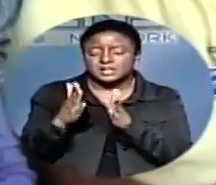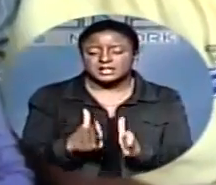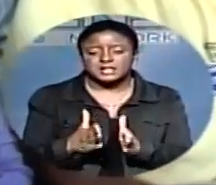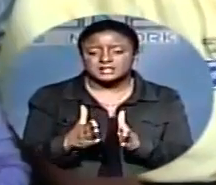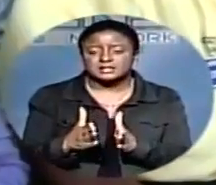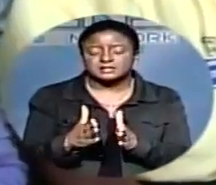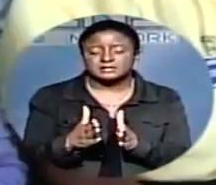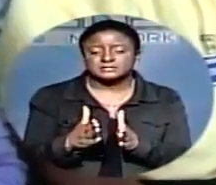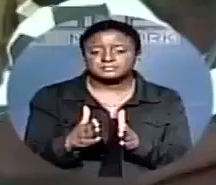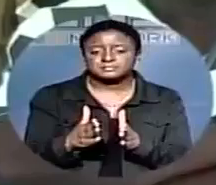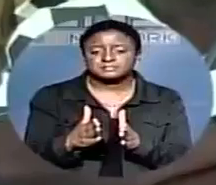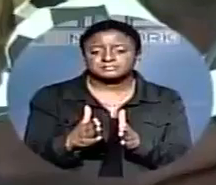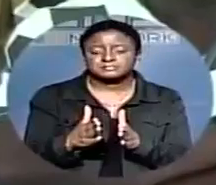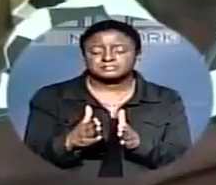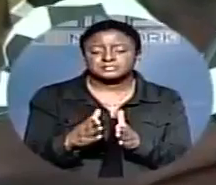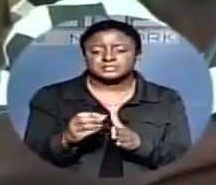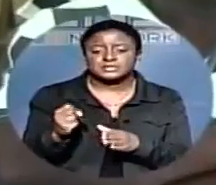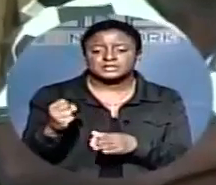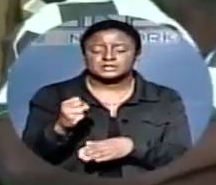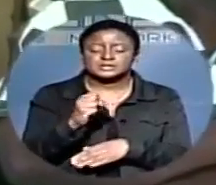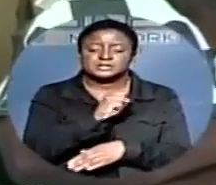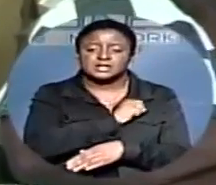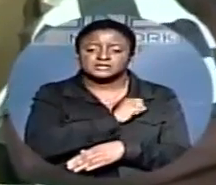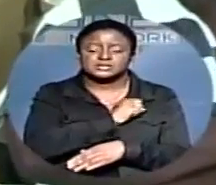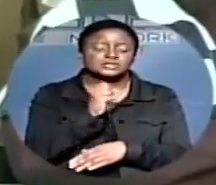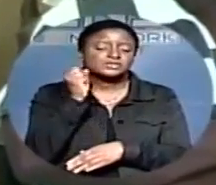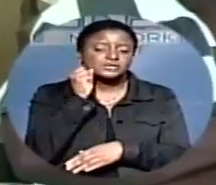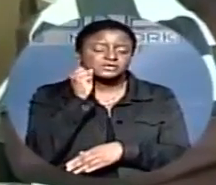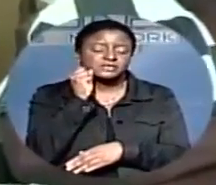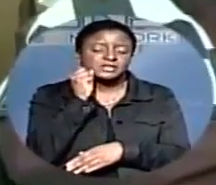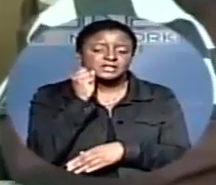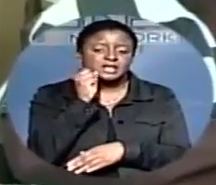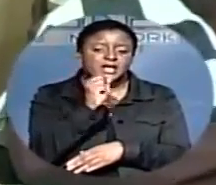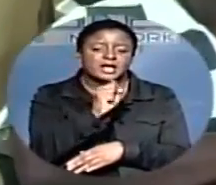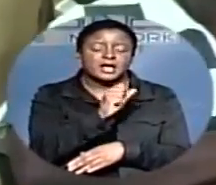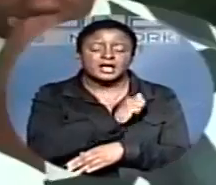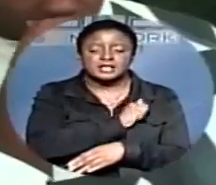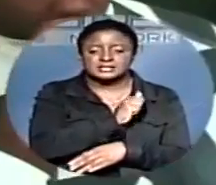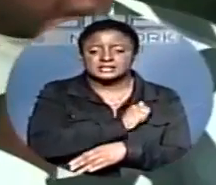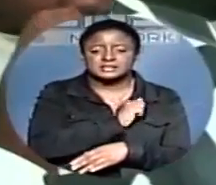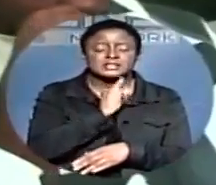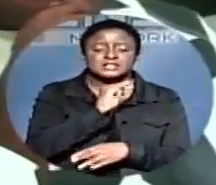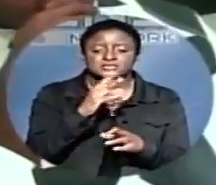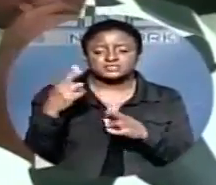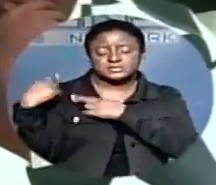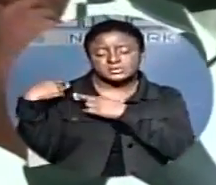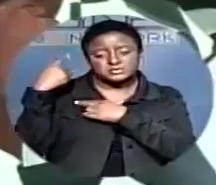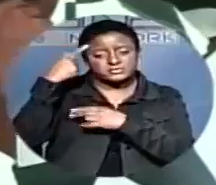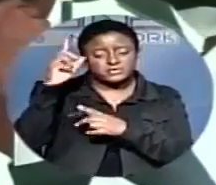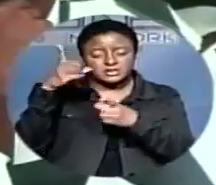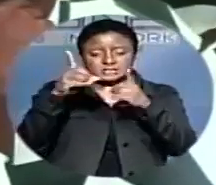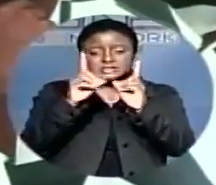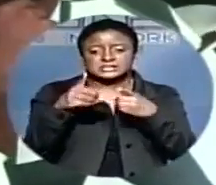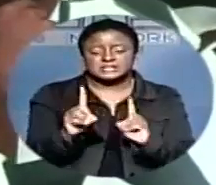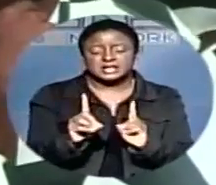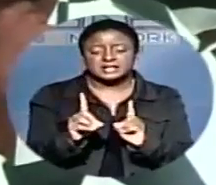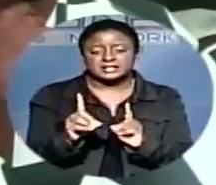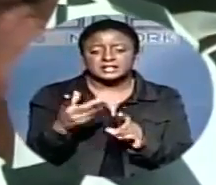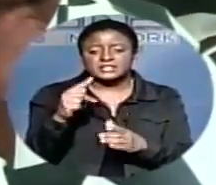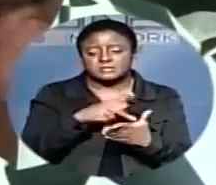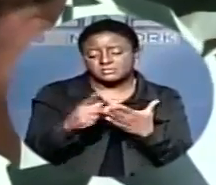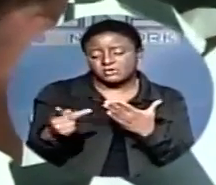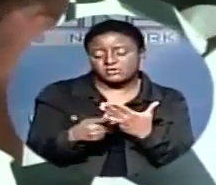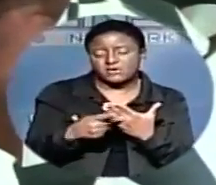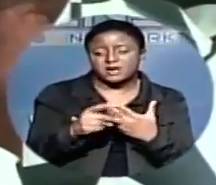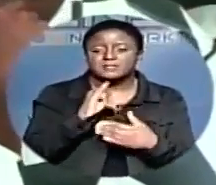Case Management at the prison, Sergeant Sophie Alseem, is responsible for its design. The interactive program, she says, is practical